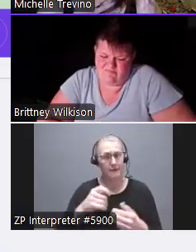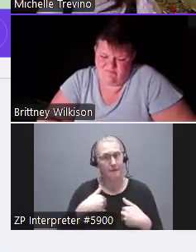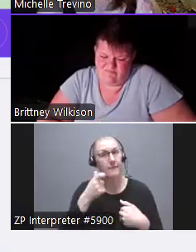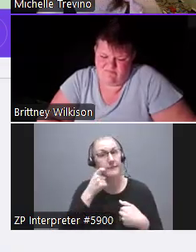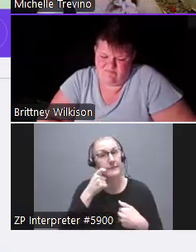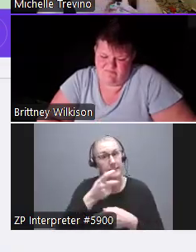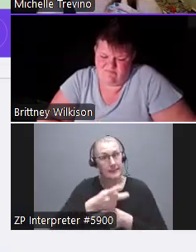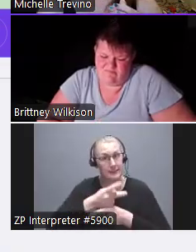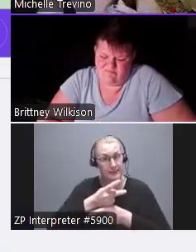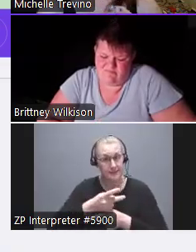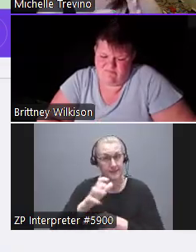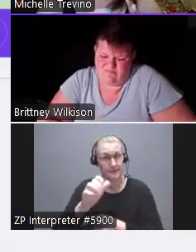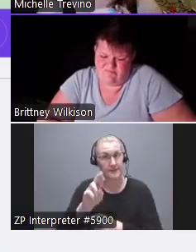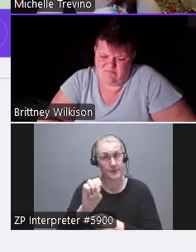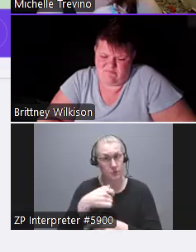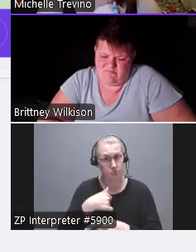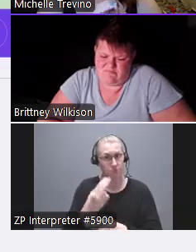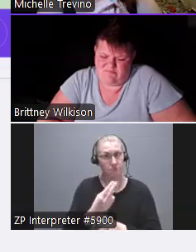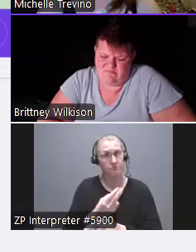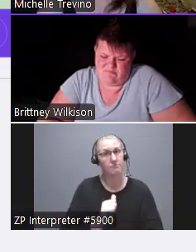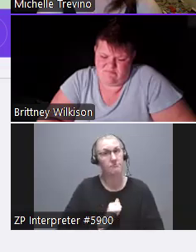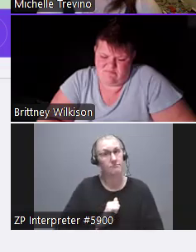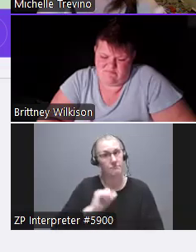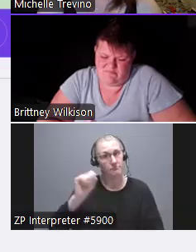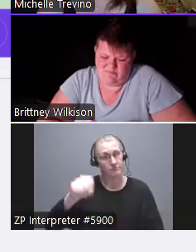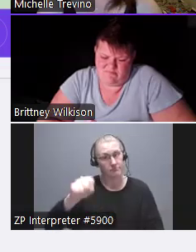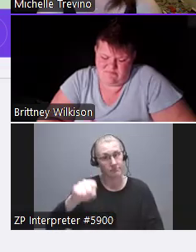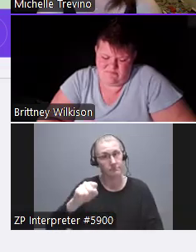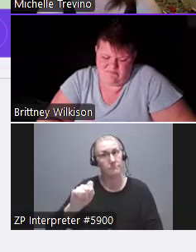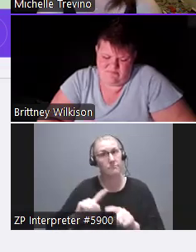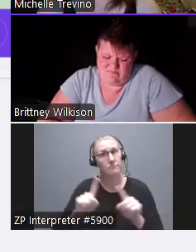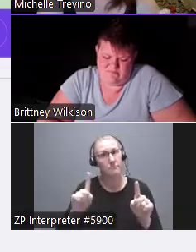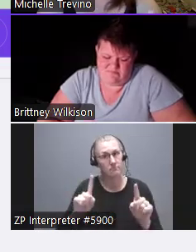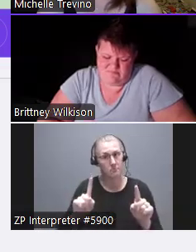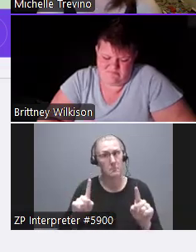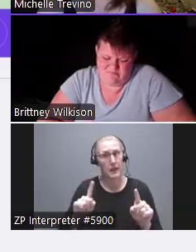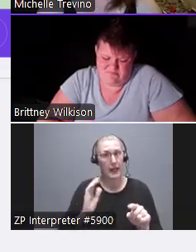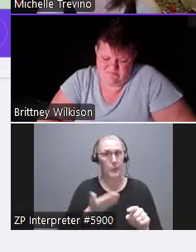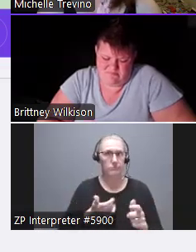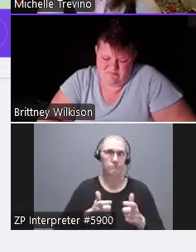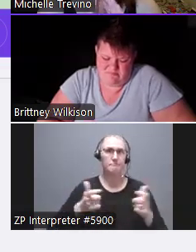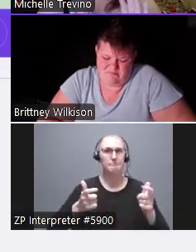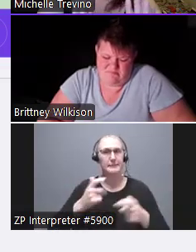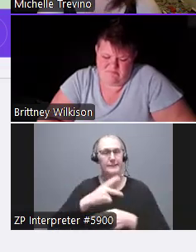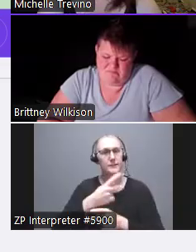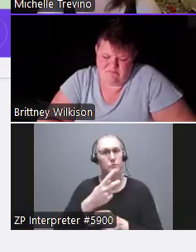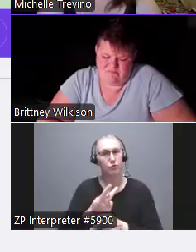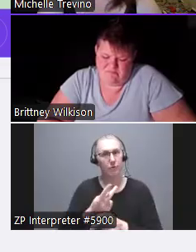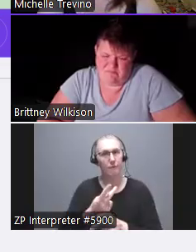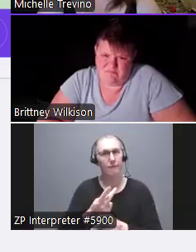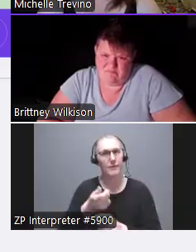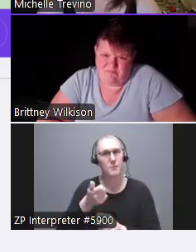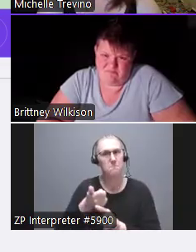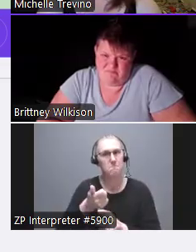it, but our big product is a product that doesn't absorb into